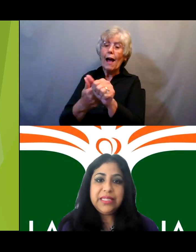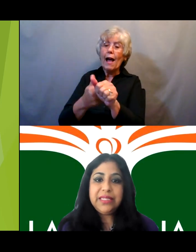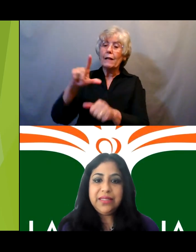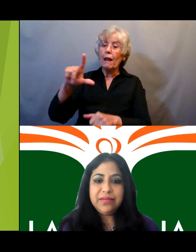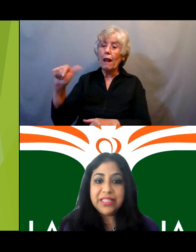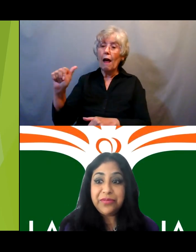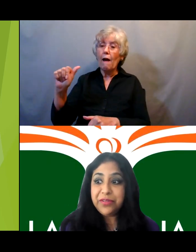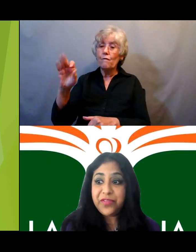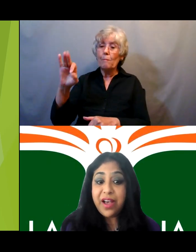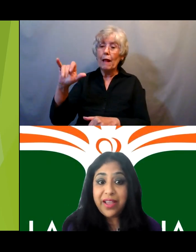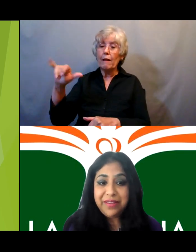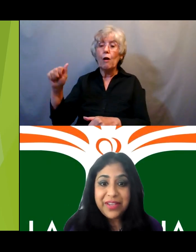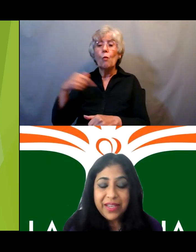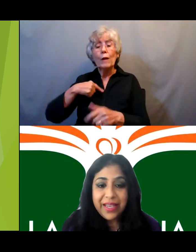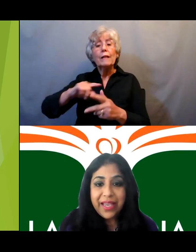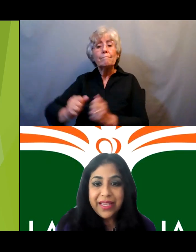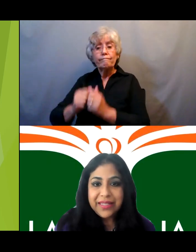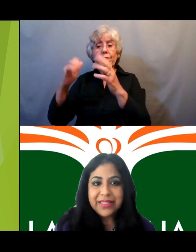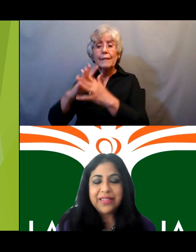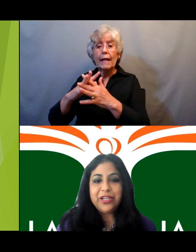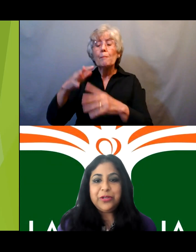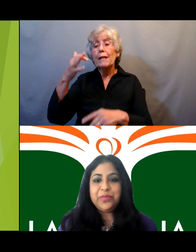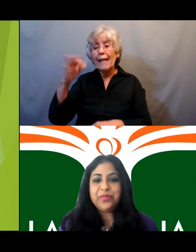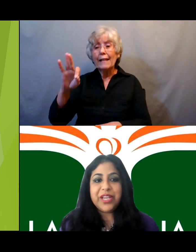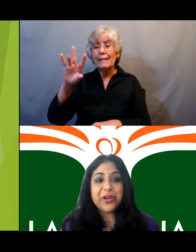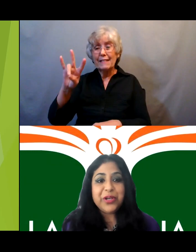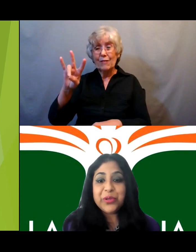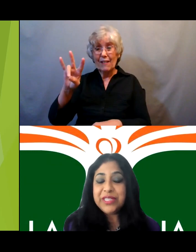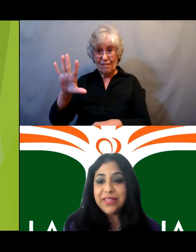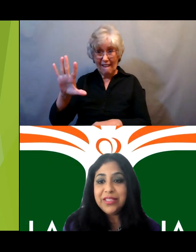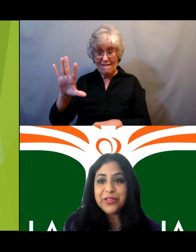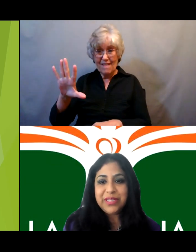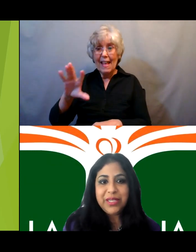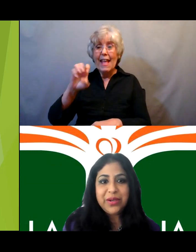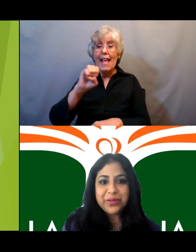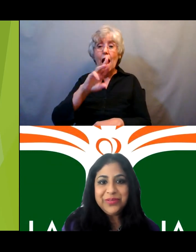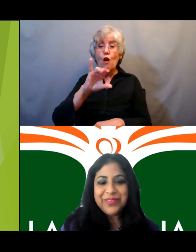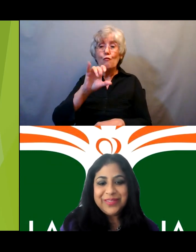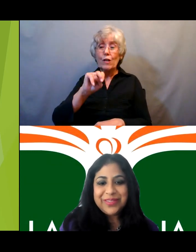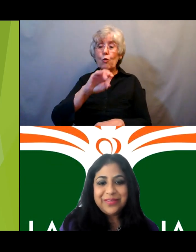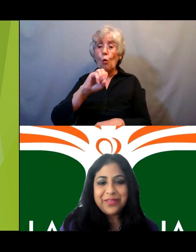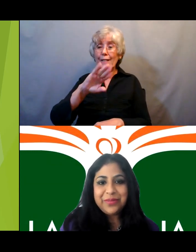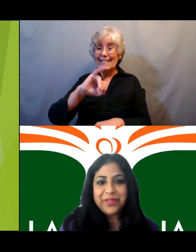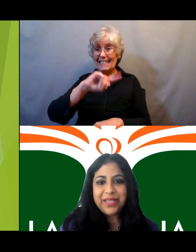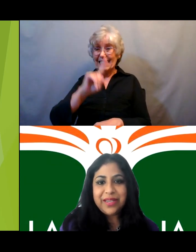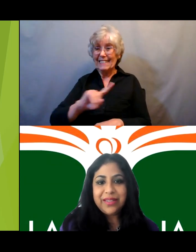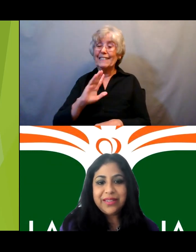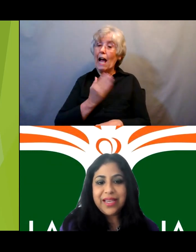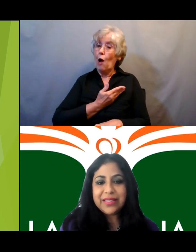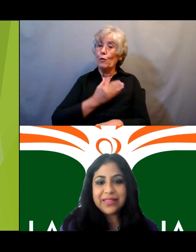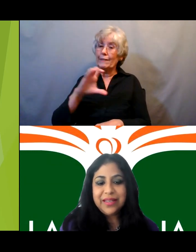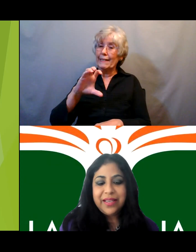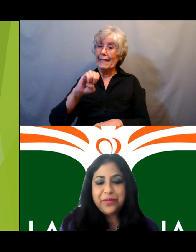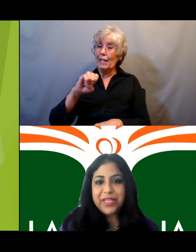in 1975, and Aaron Ortiz is our CEO. of La Familia, and